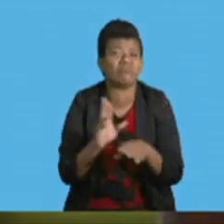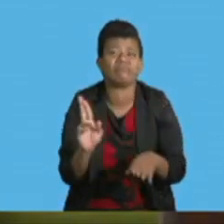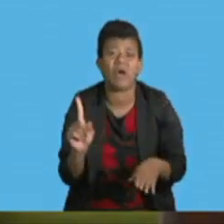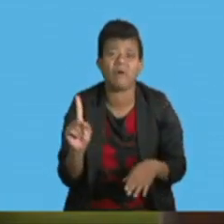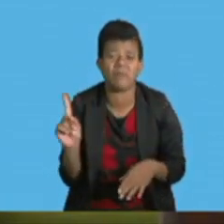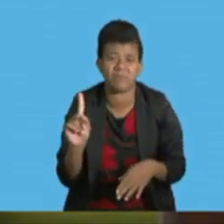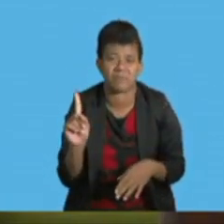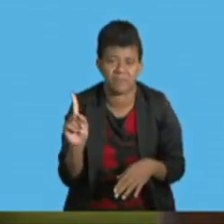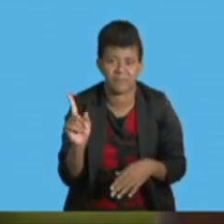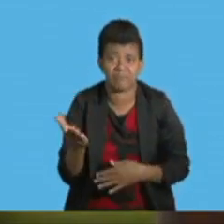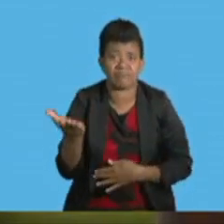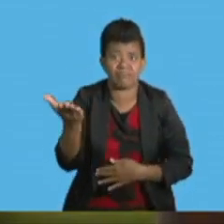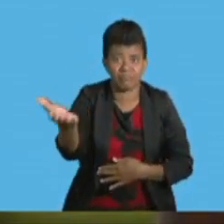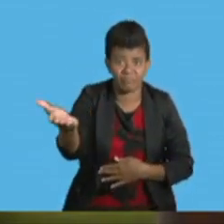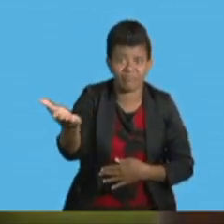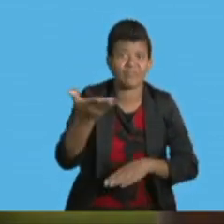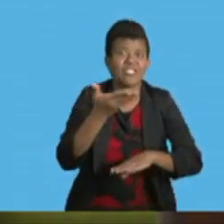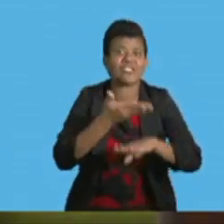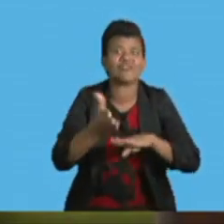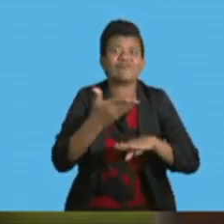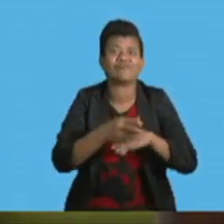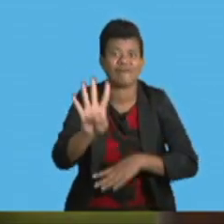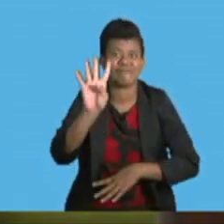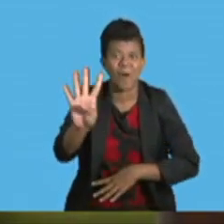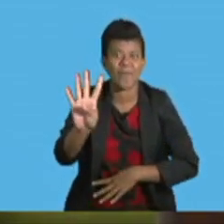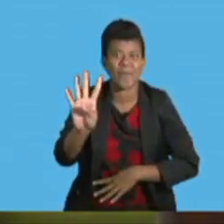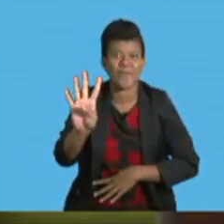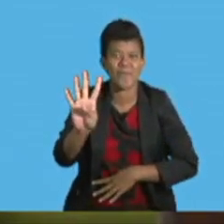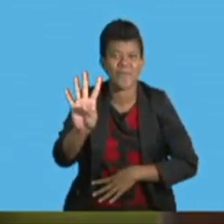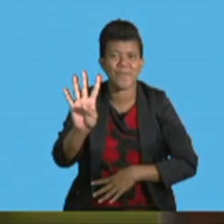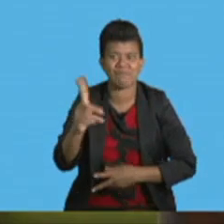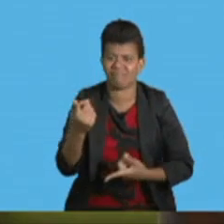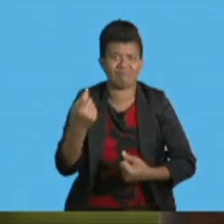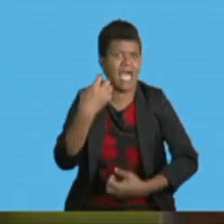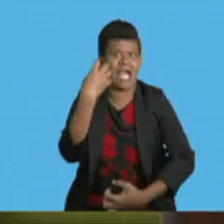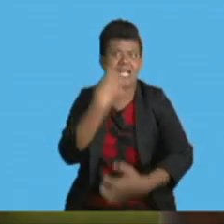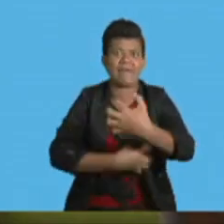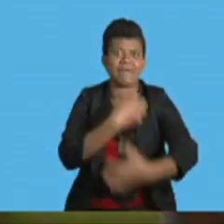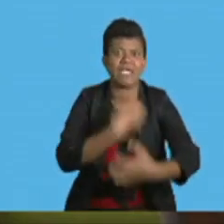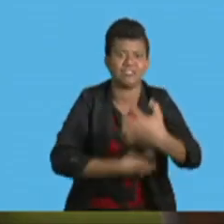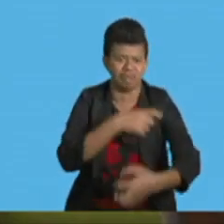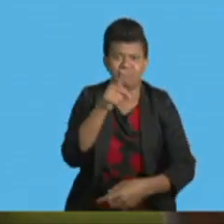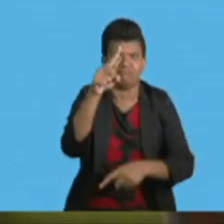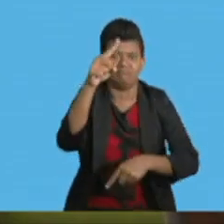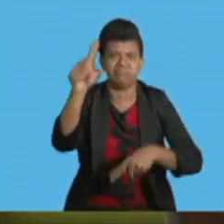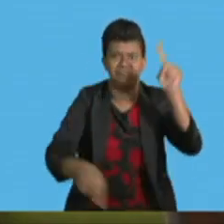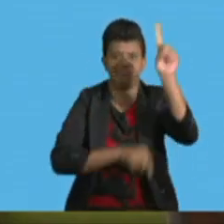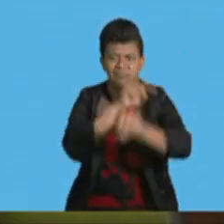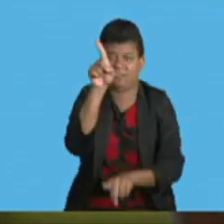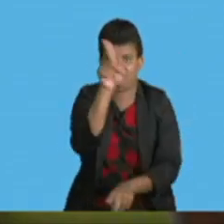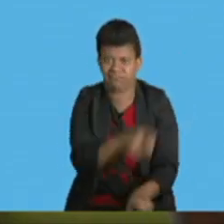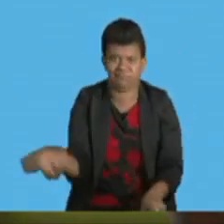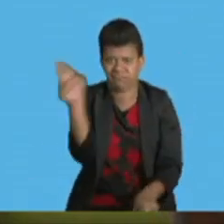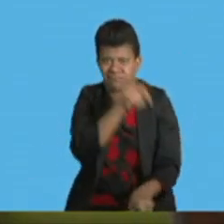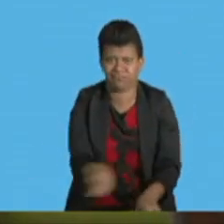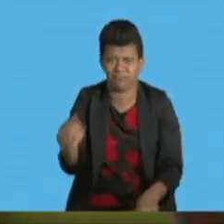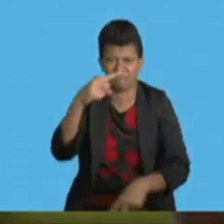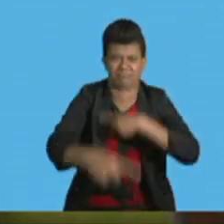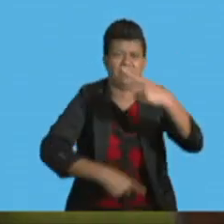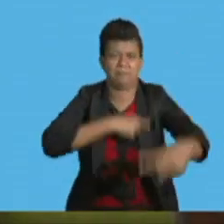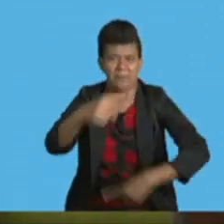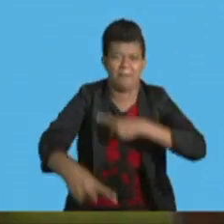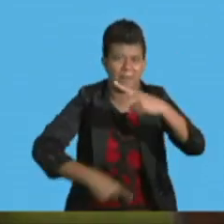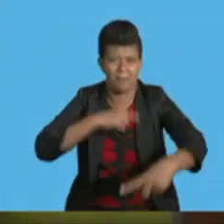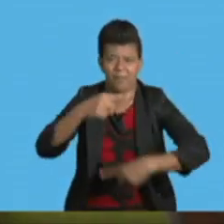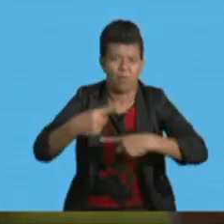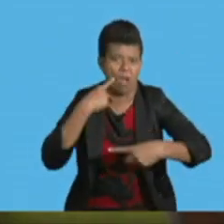the replacement of the 4 main inlet valves for the turbines and the replacement of 4 power transformers at the